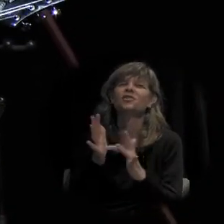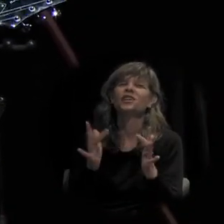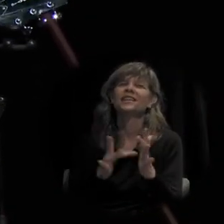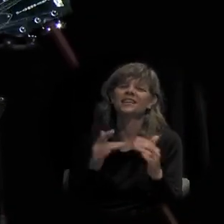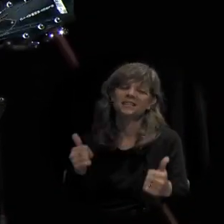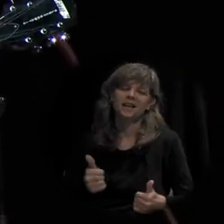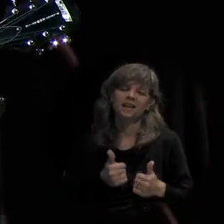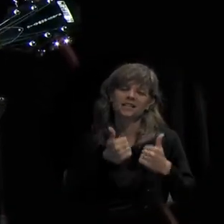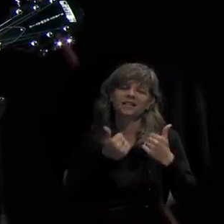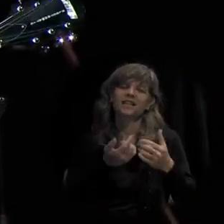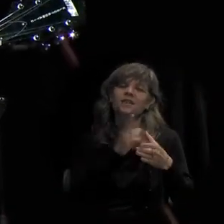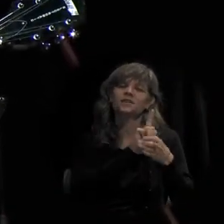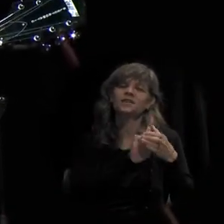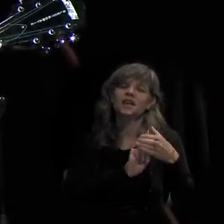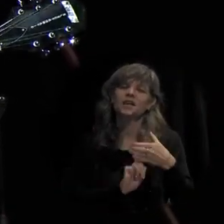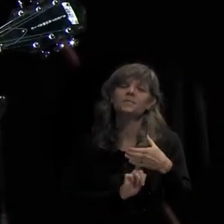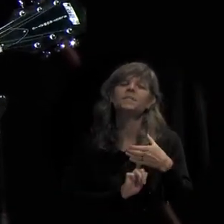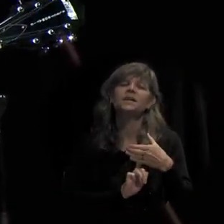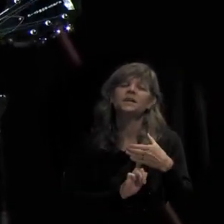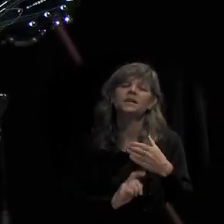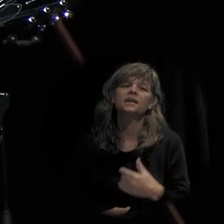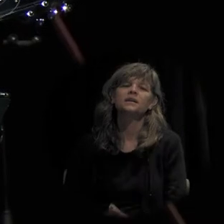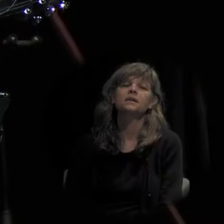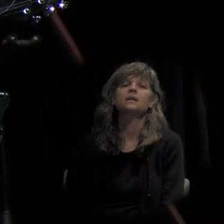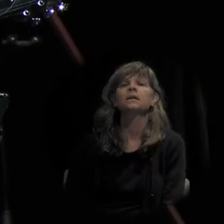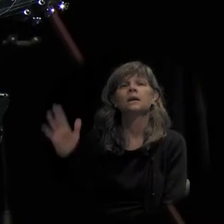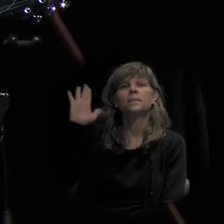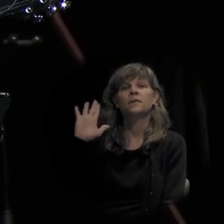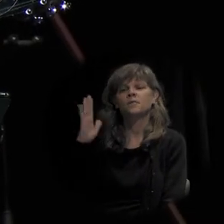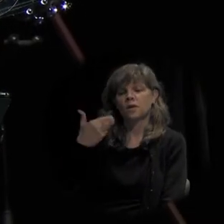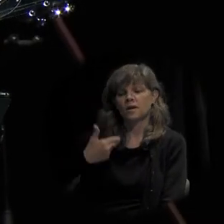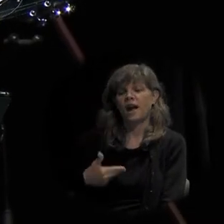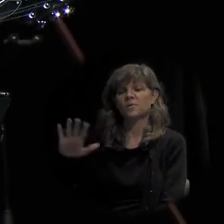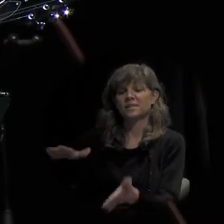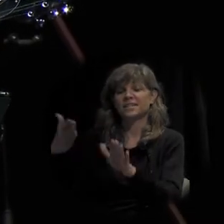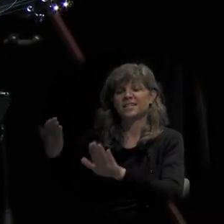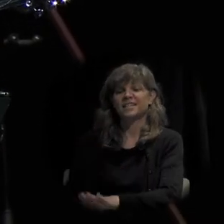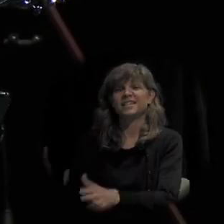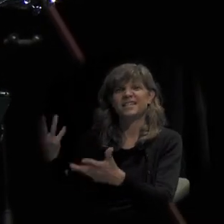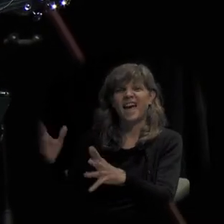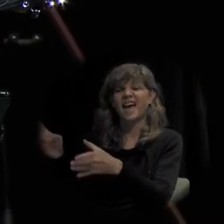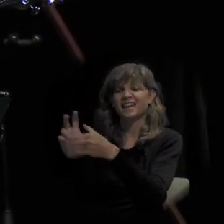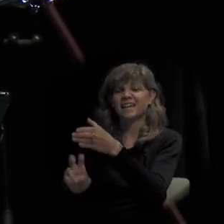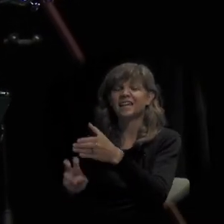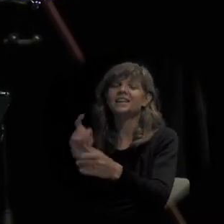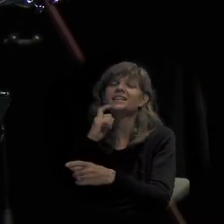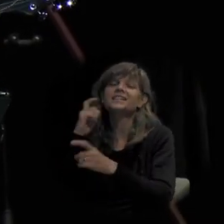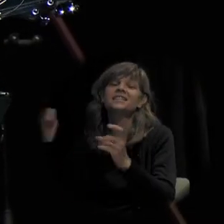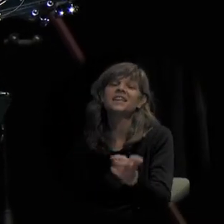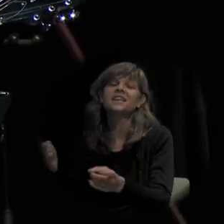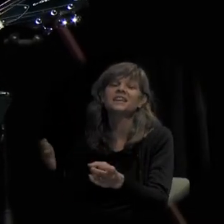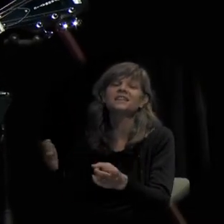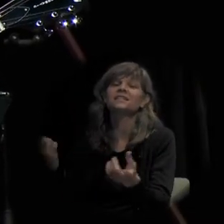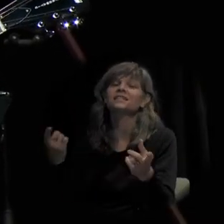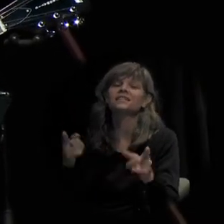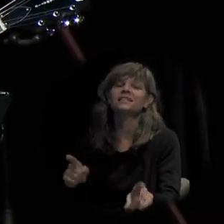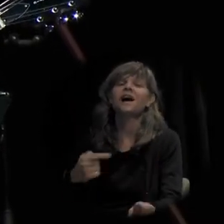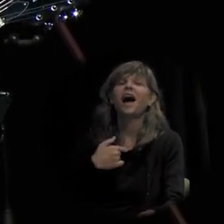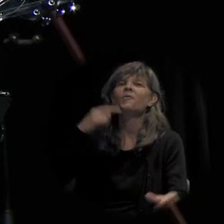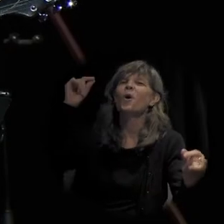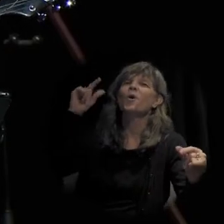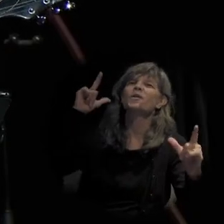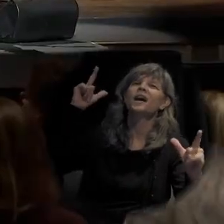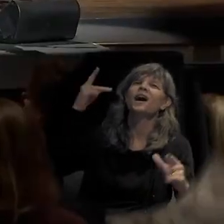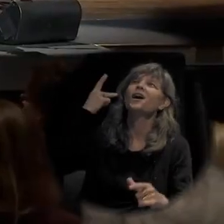now Jesus lives in me. For I was dead in sin, but